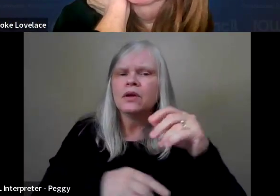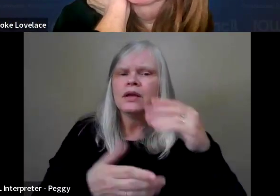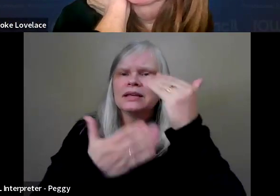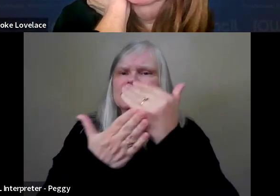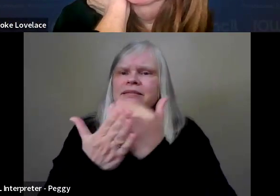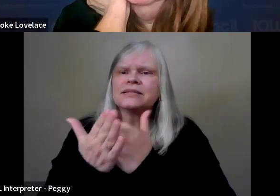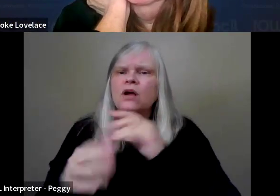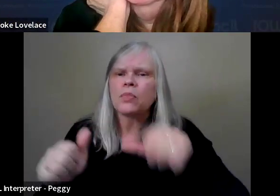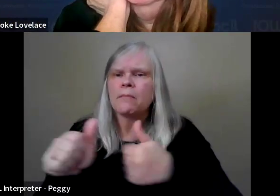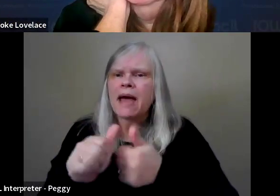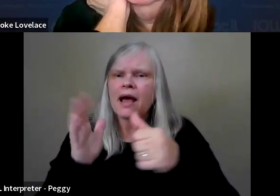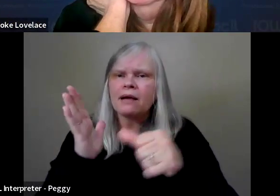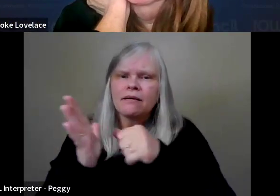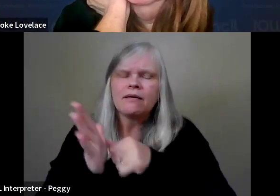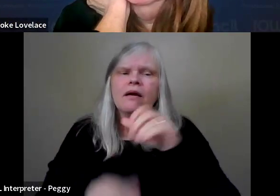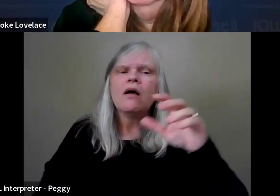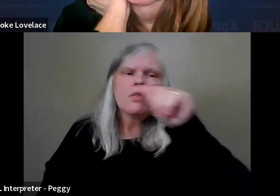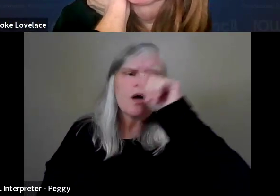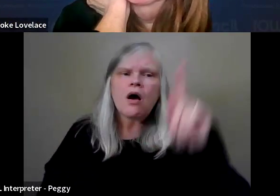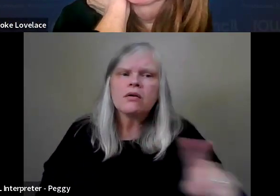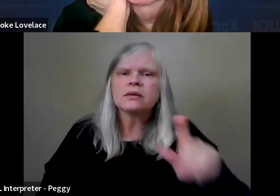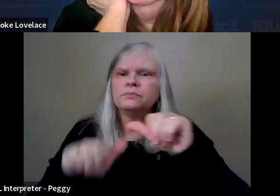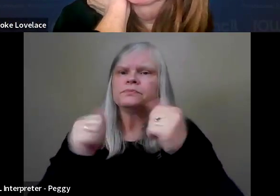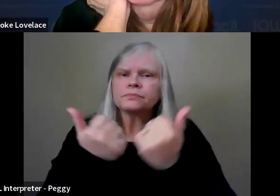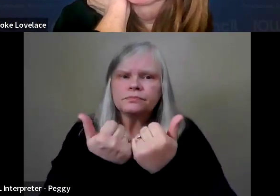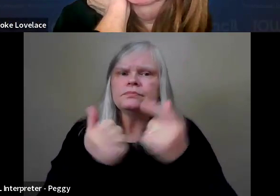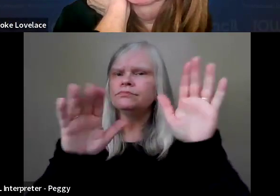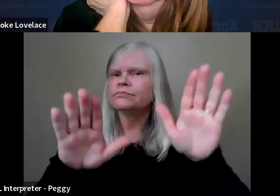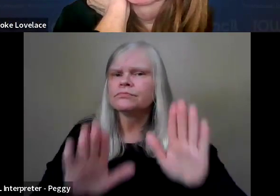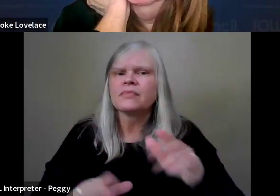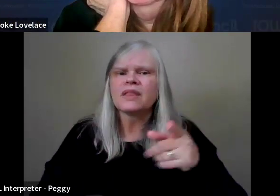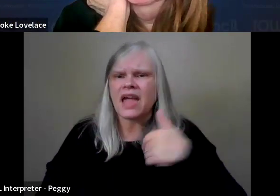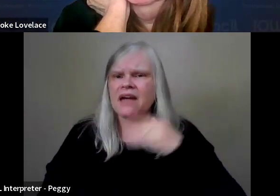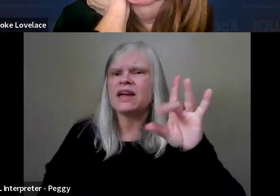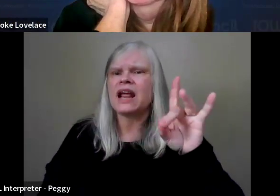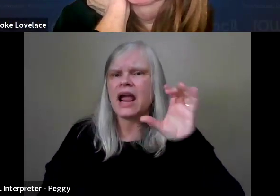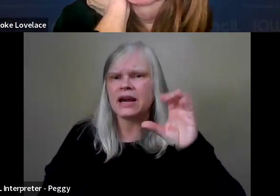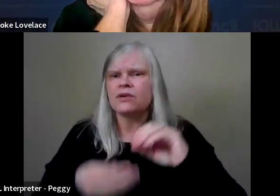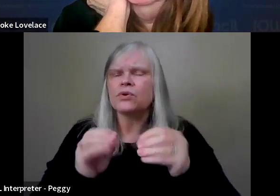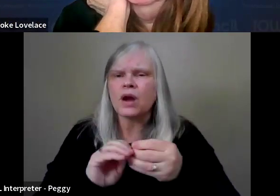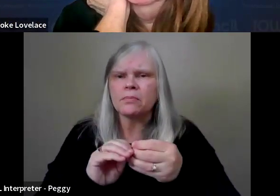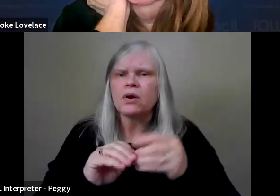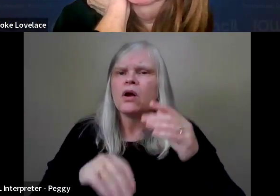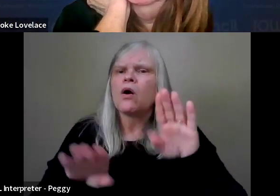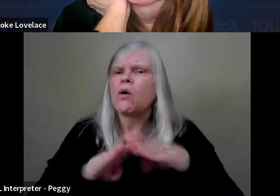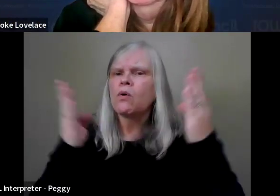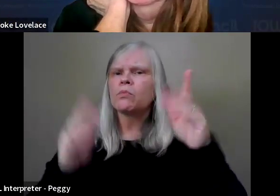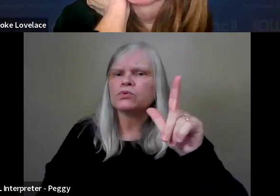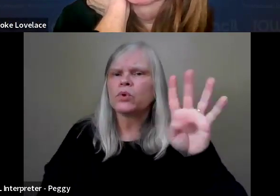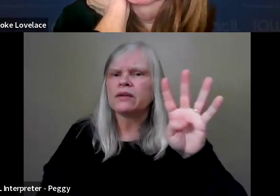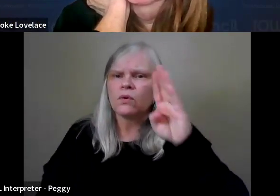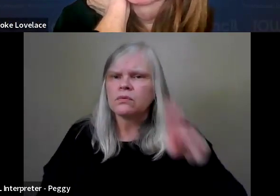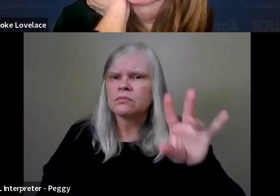of your workbook. The Alzheimer's Association is wonderful. They have an 800 number that's open 24/7